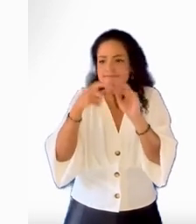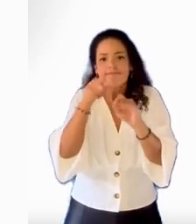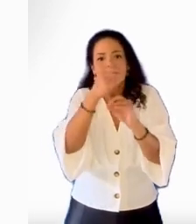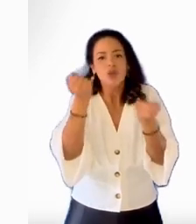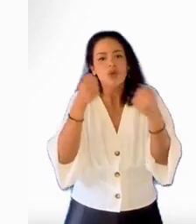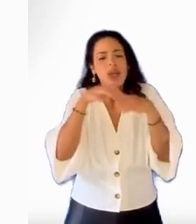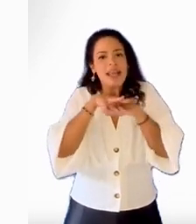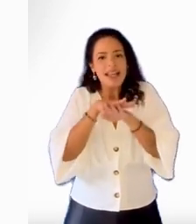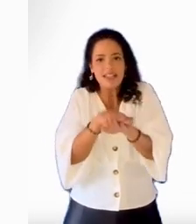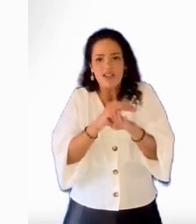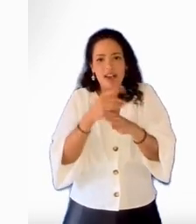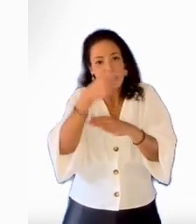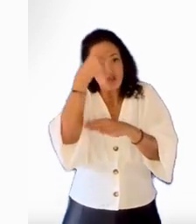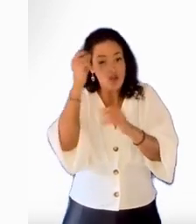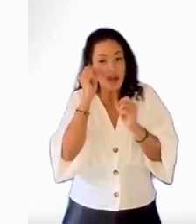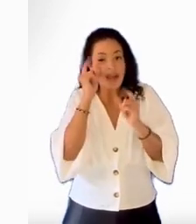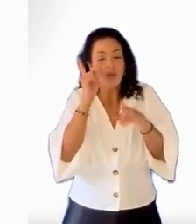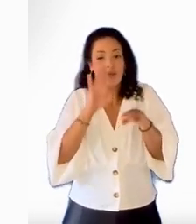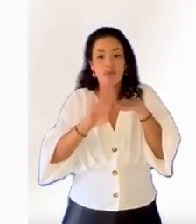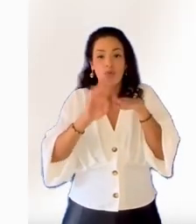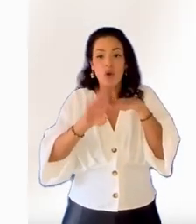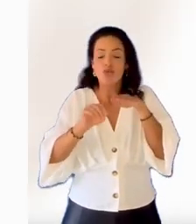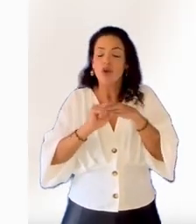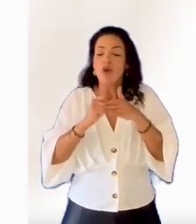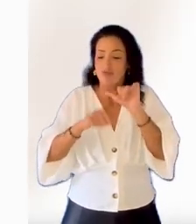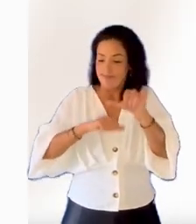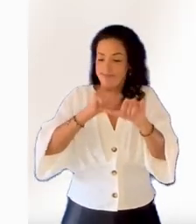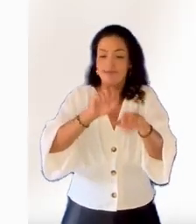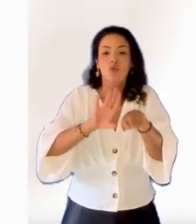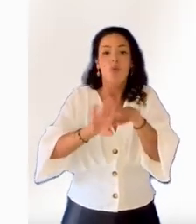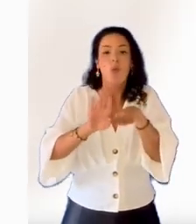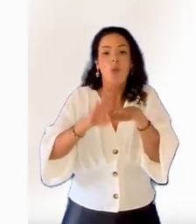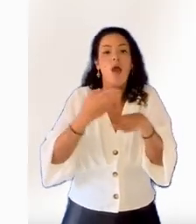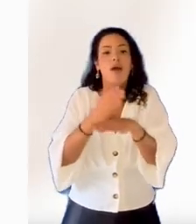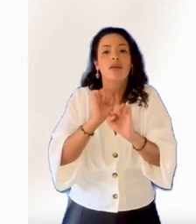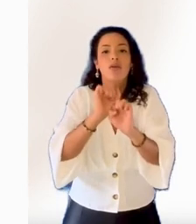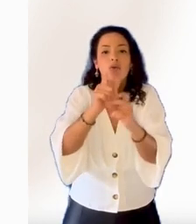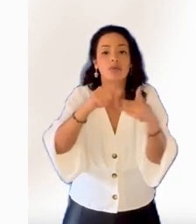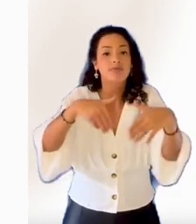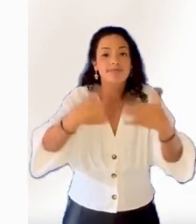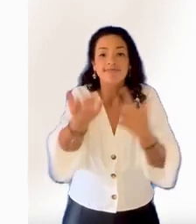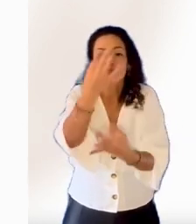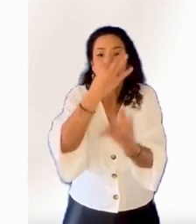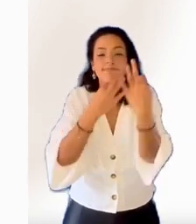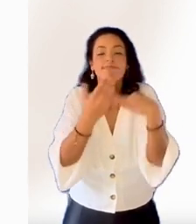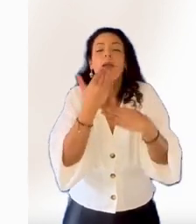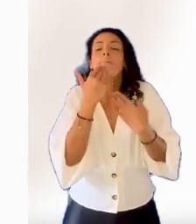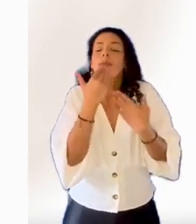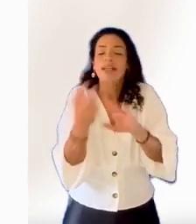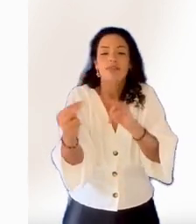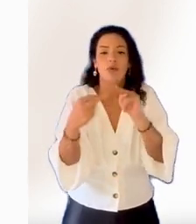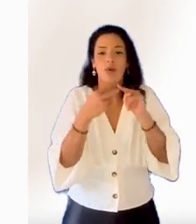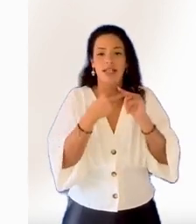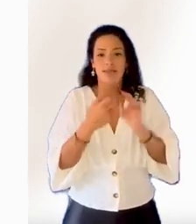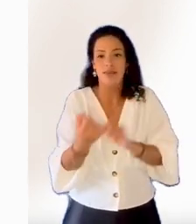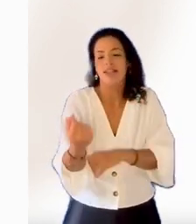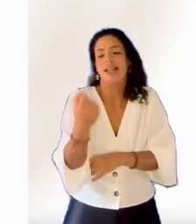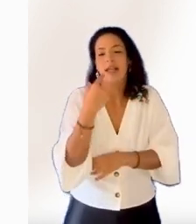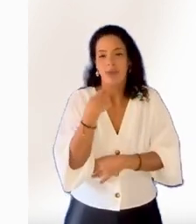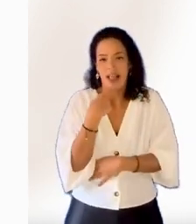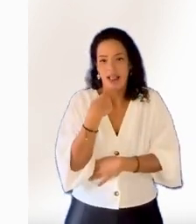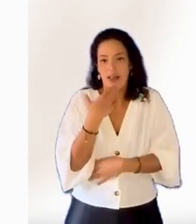a trauma-informed approach to your practice. If you have any questions, please do not hesitate to contact me via email.